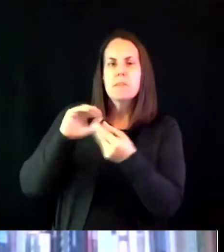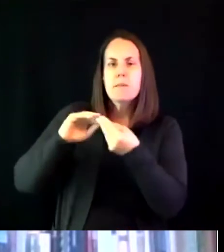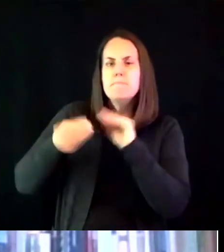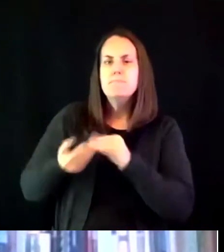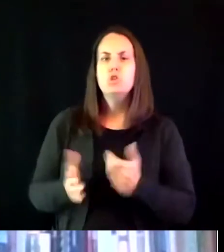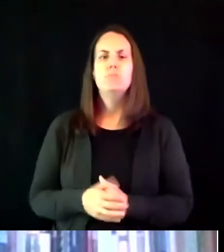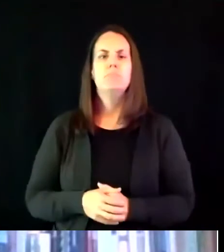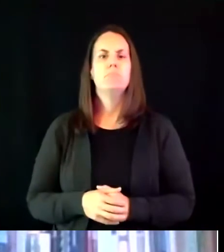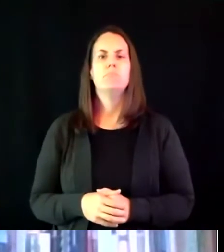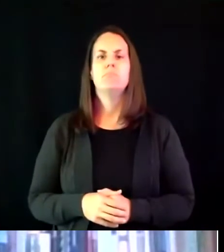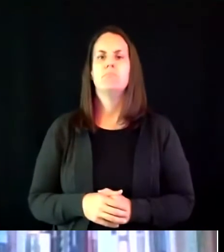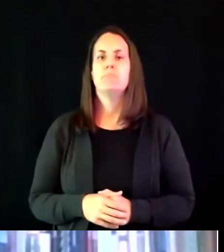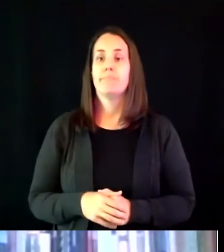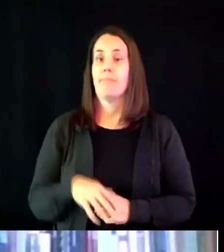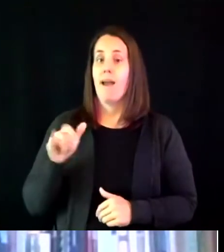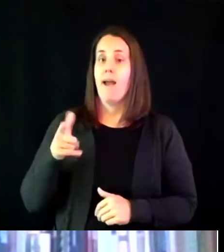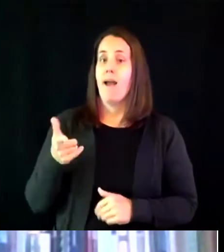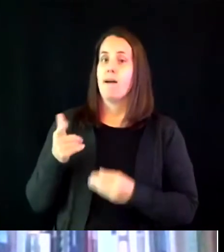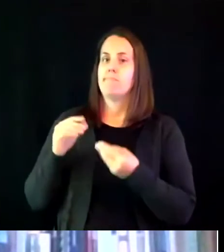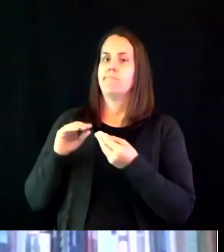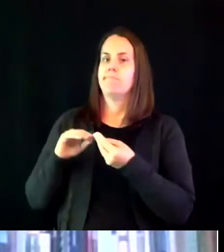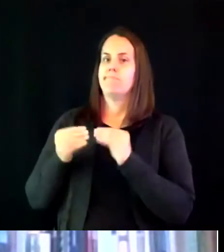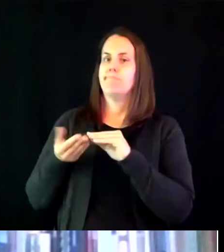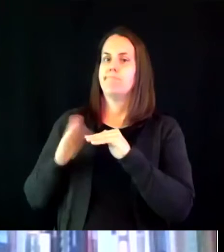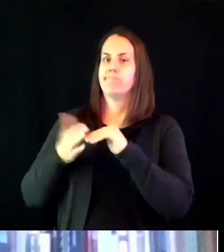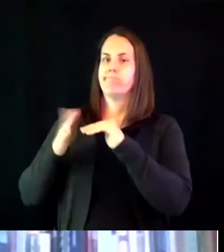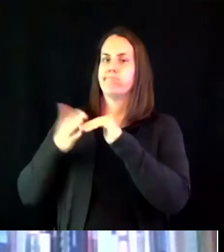that are also experiencing these kind of surges.